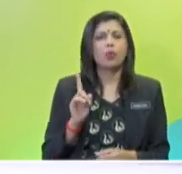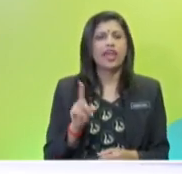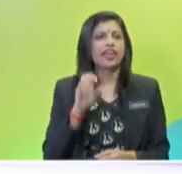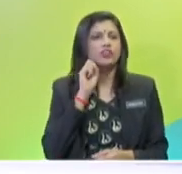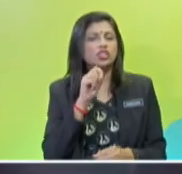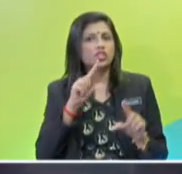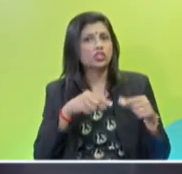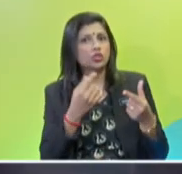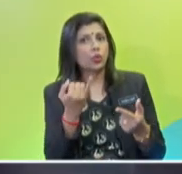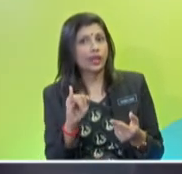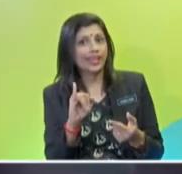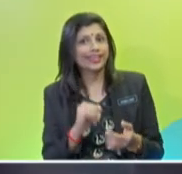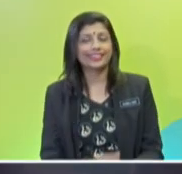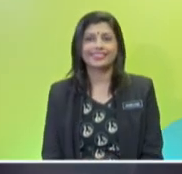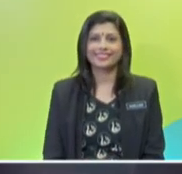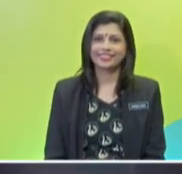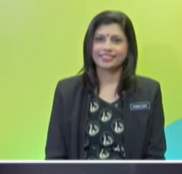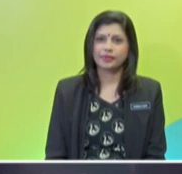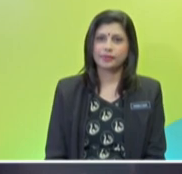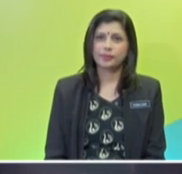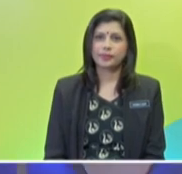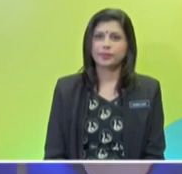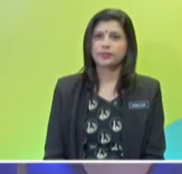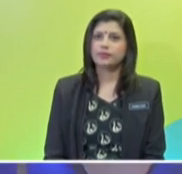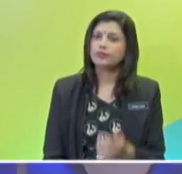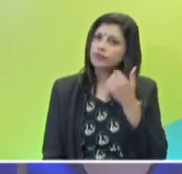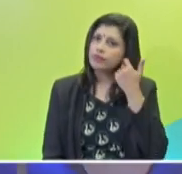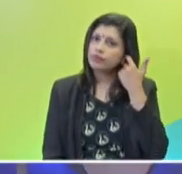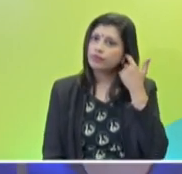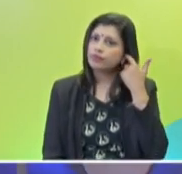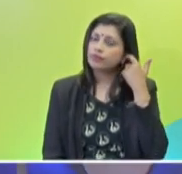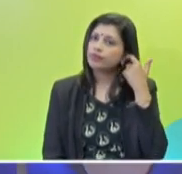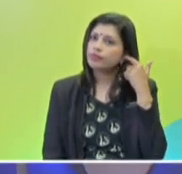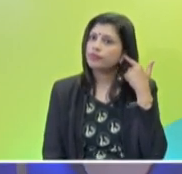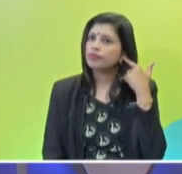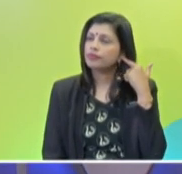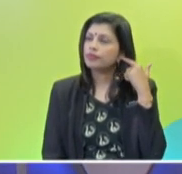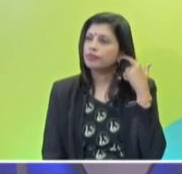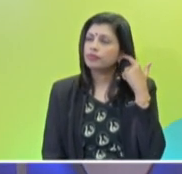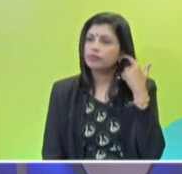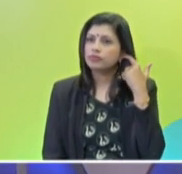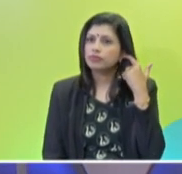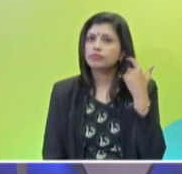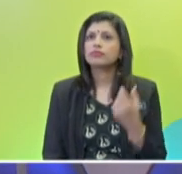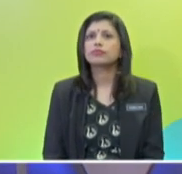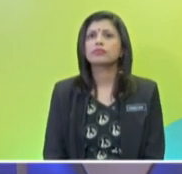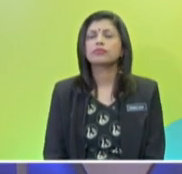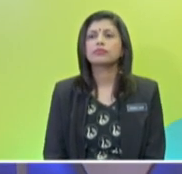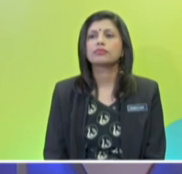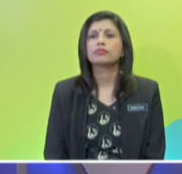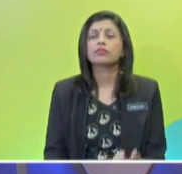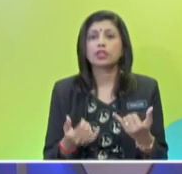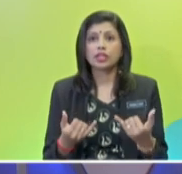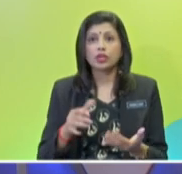next part of the lesson? Yes, okay, thank you Chris. So for our segment, where is she going, I'm going to introduce to you some